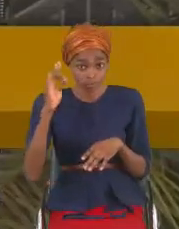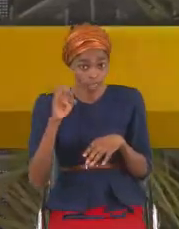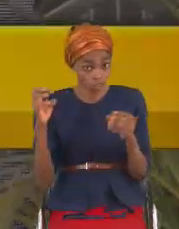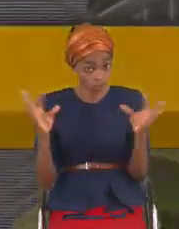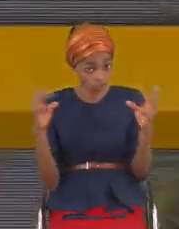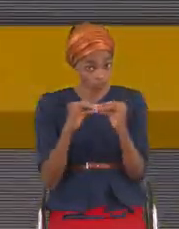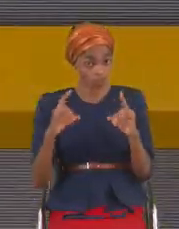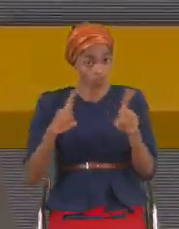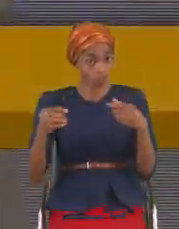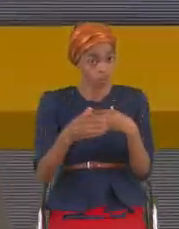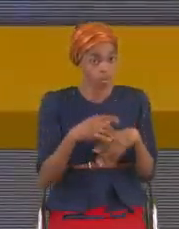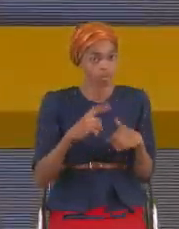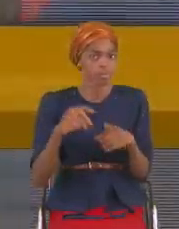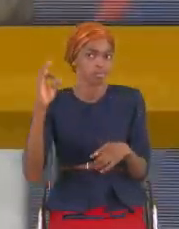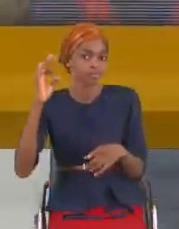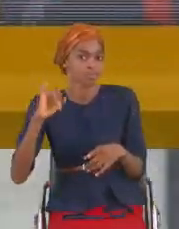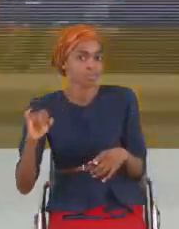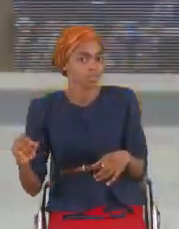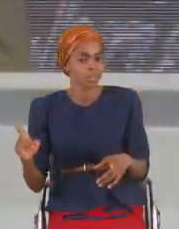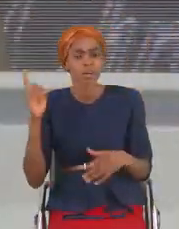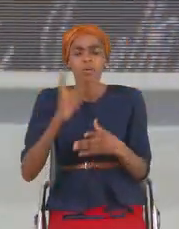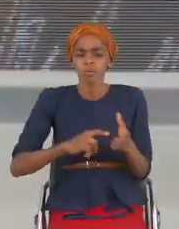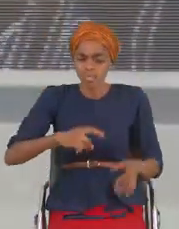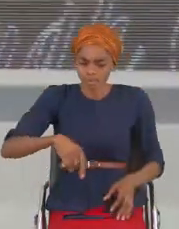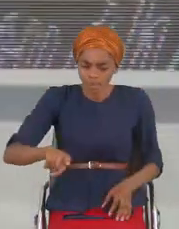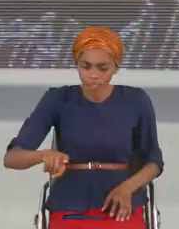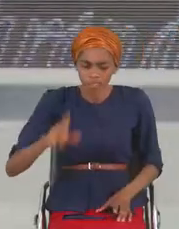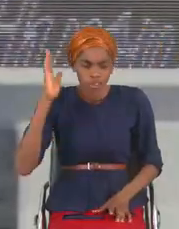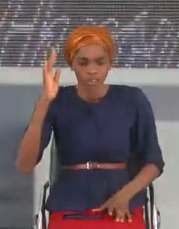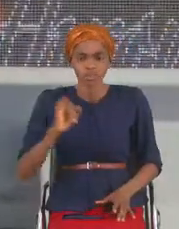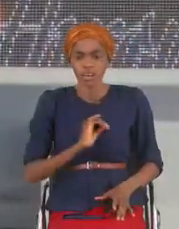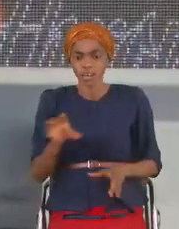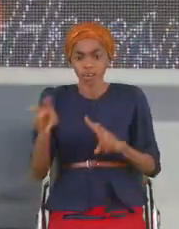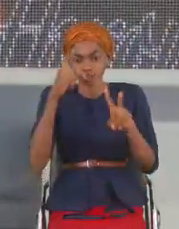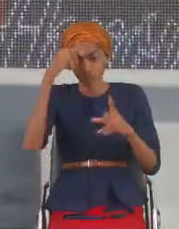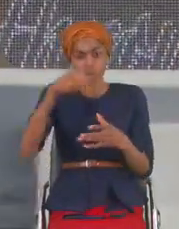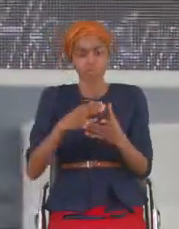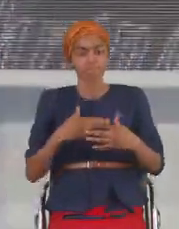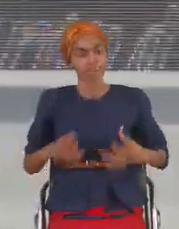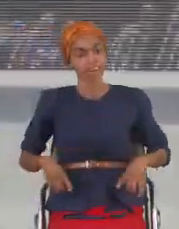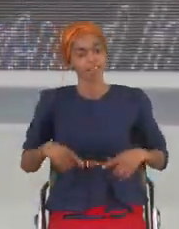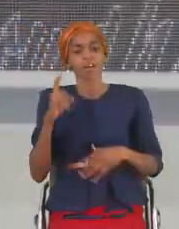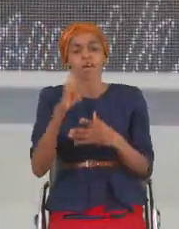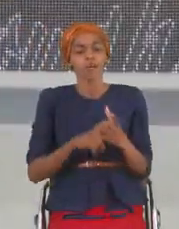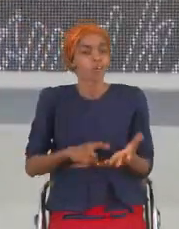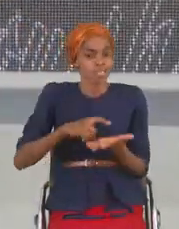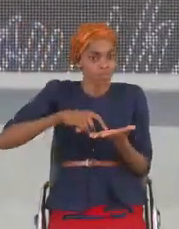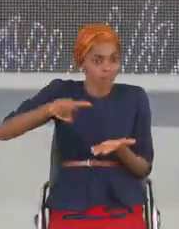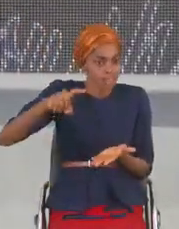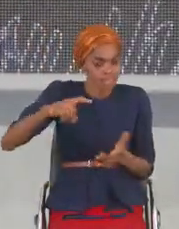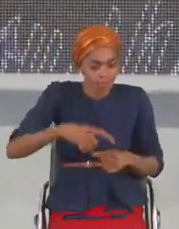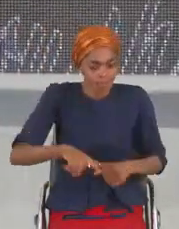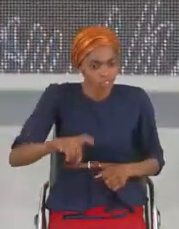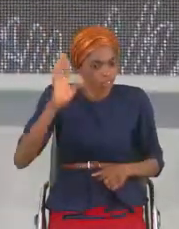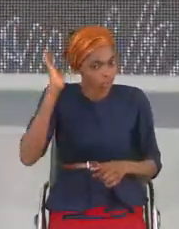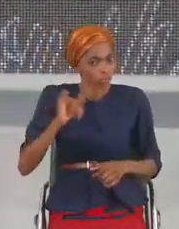What marks should I look for in my life? What marks should you look for in